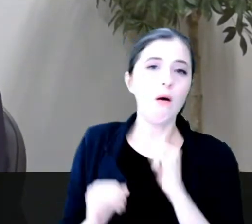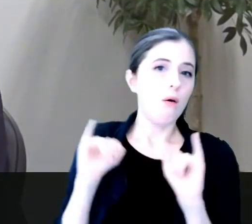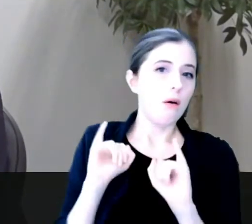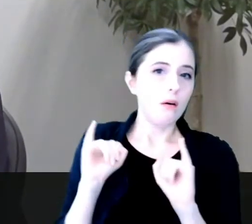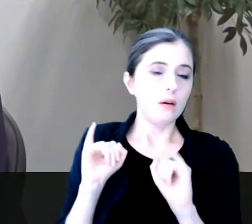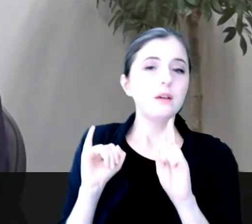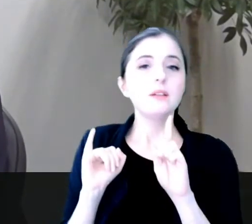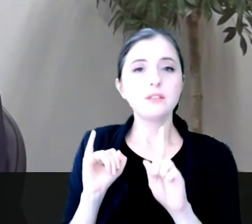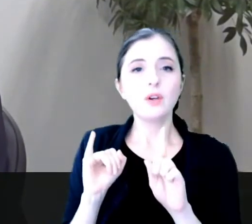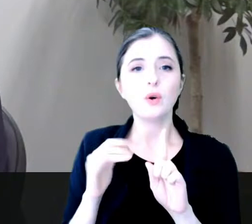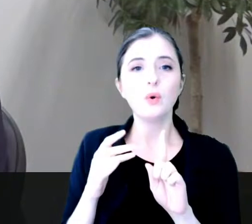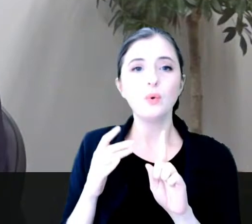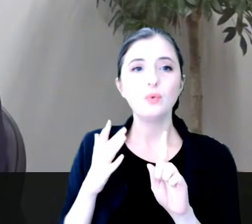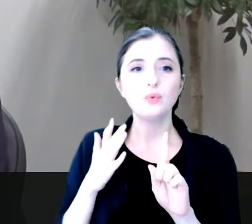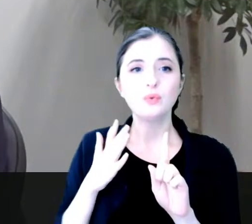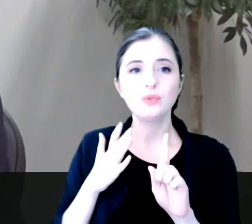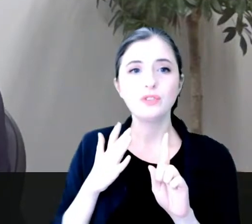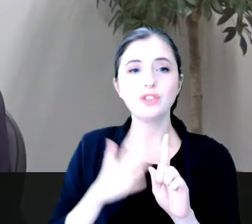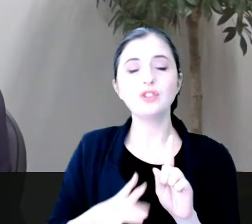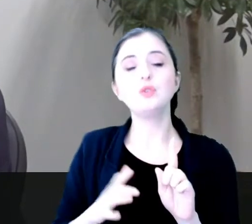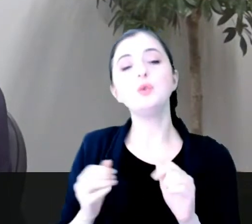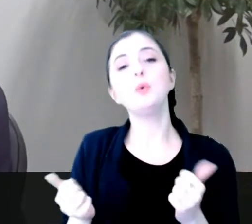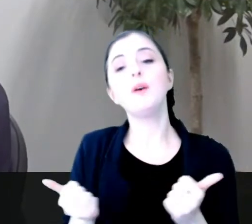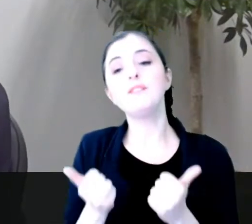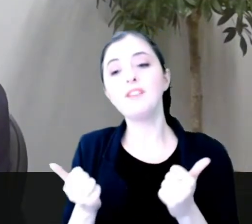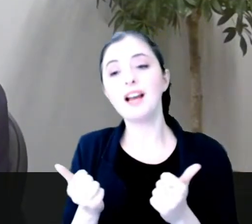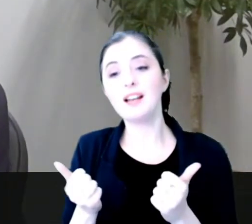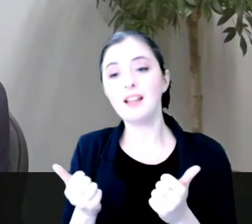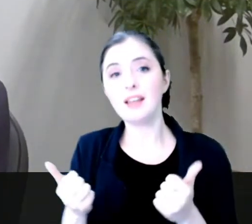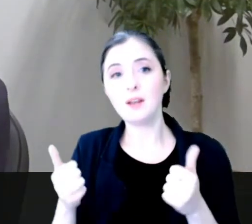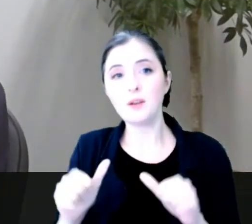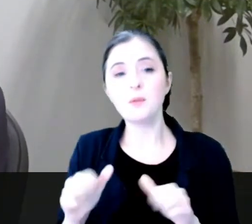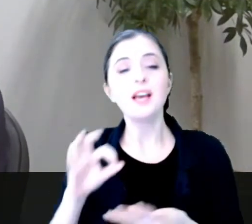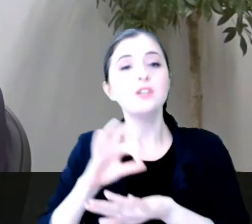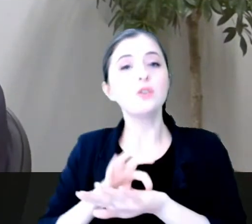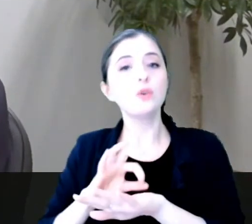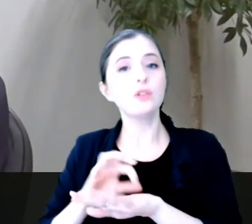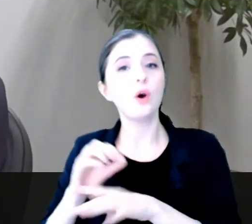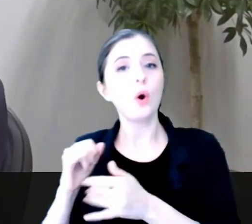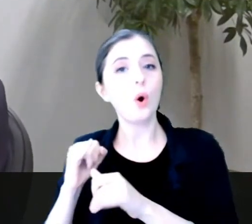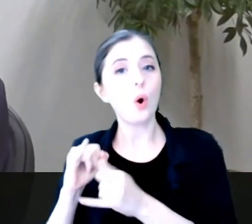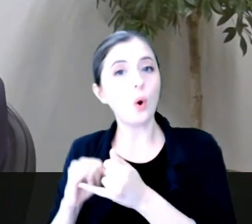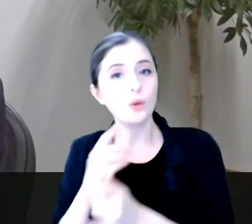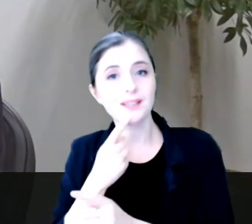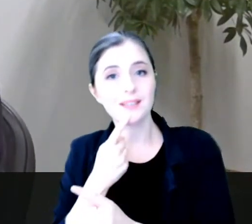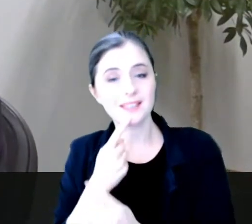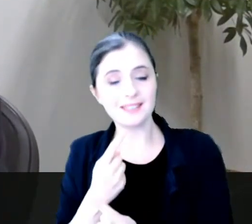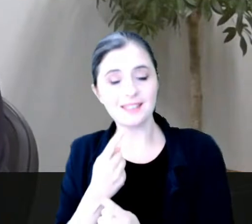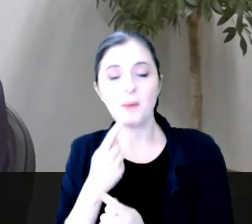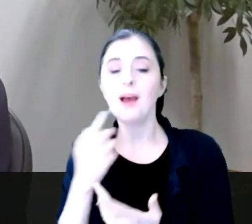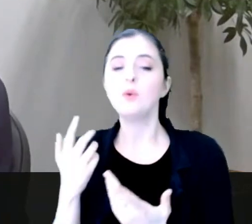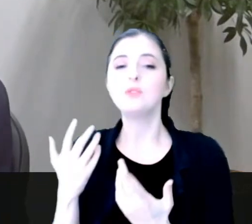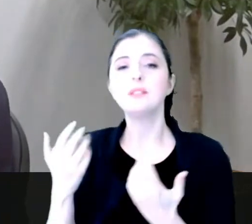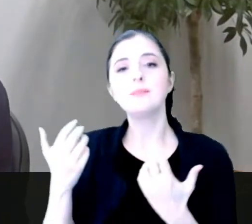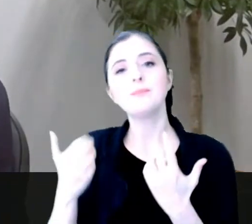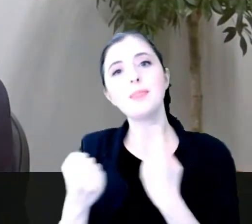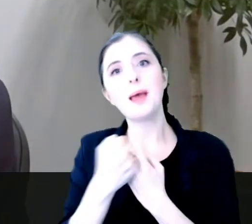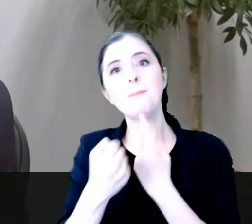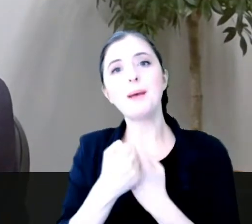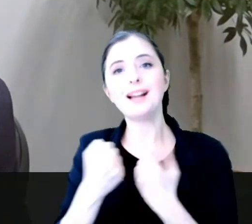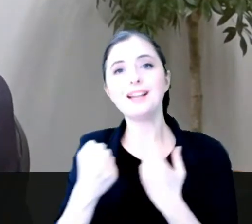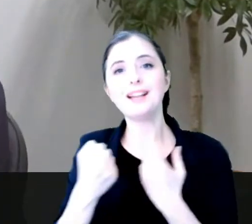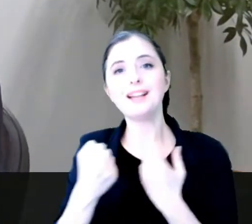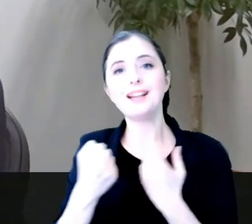Just to finally end on the point that Dr. Hota made in relation to the mental ill health, the anxiety and the stress of young people as well, we